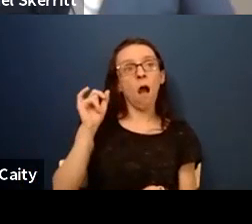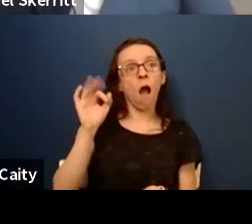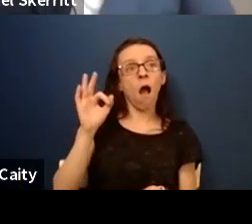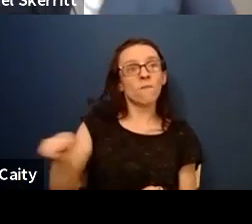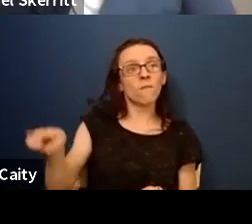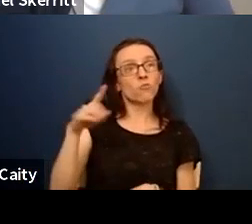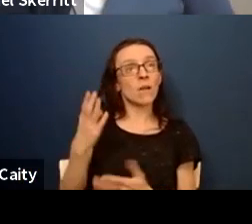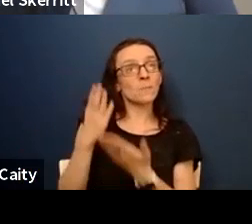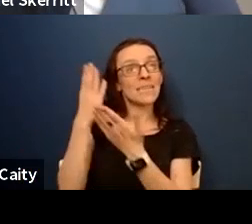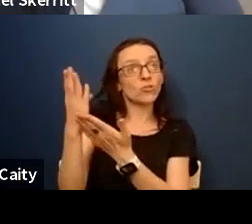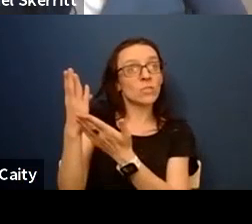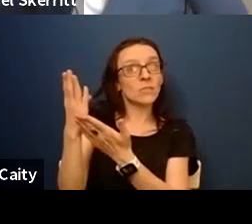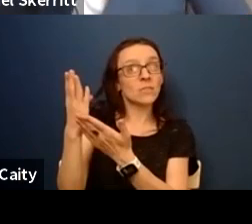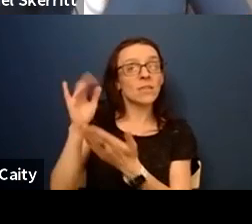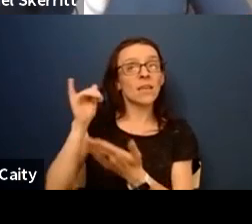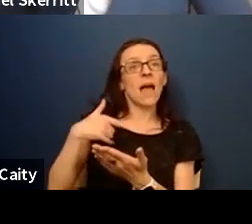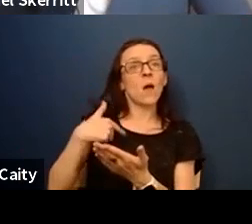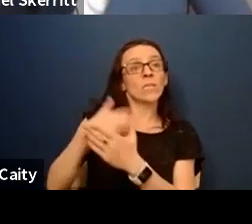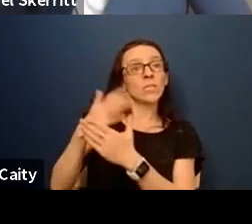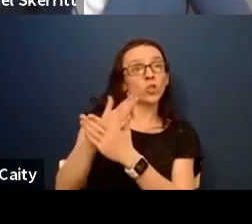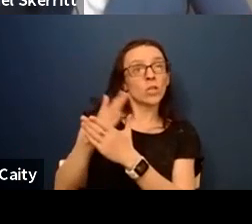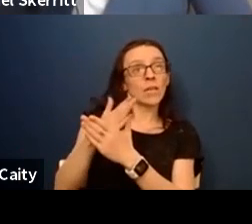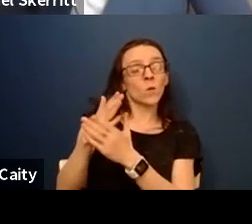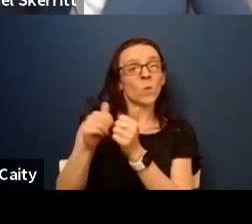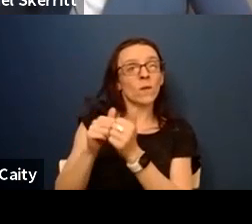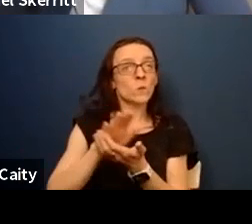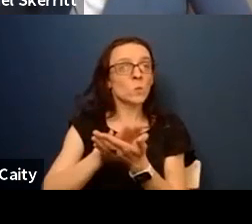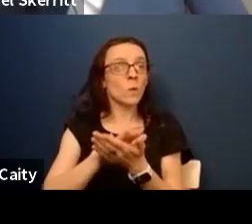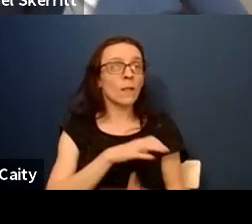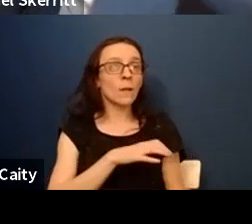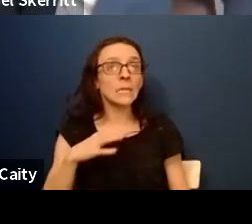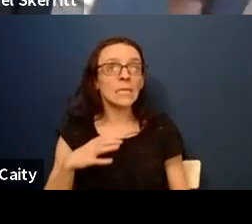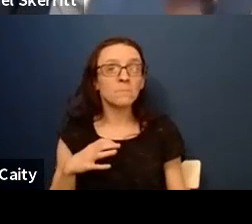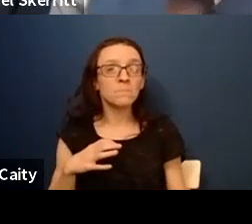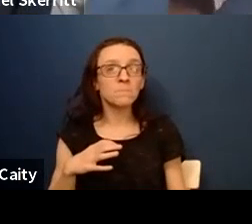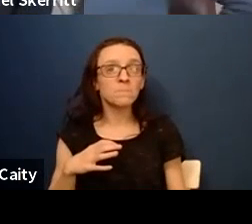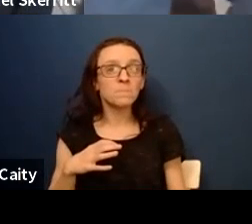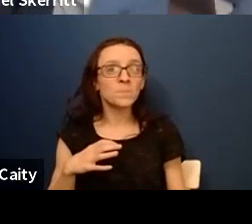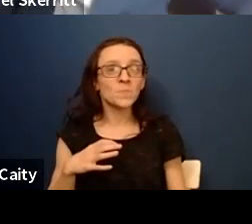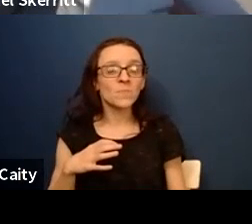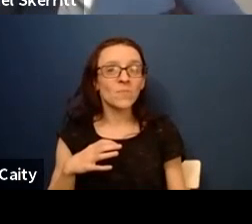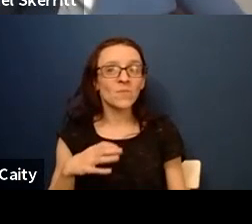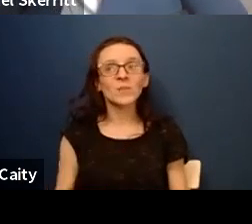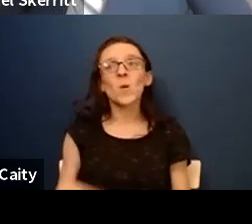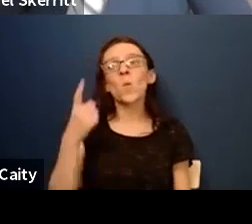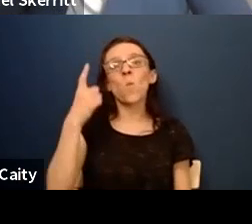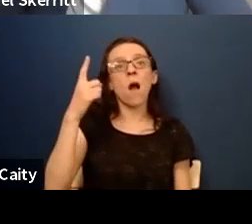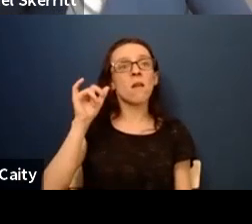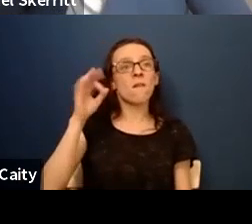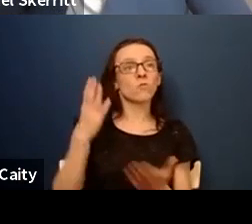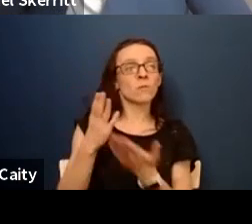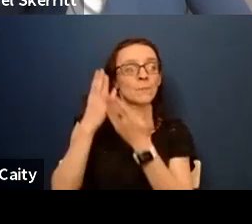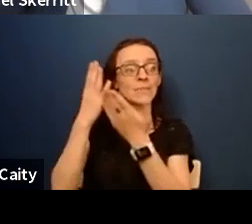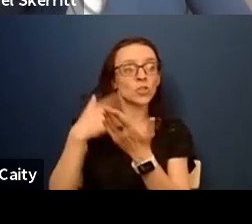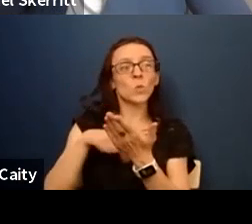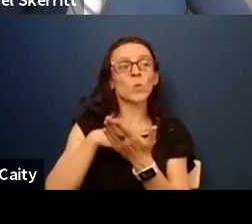recommendations that we share with the school committee. One of the recommendations we will tell the school committee